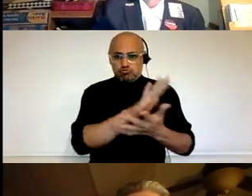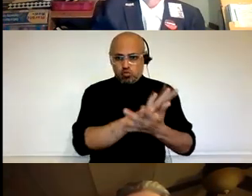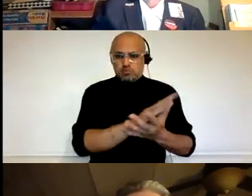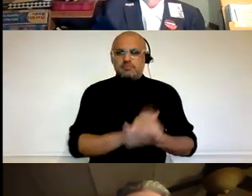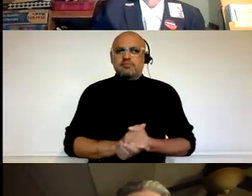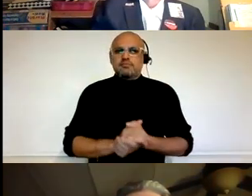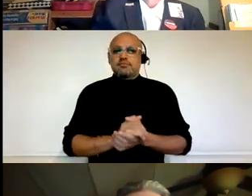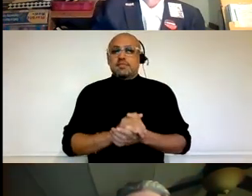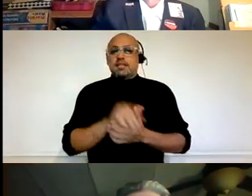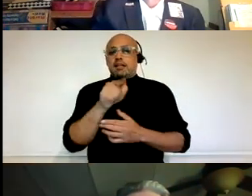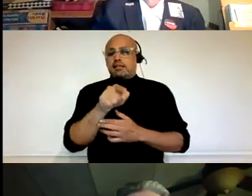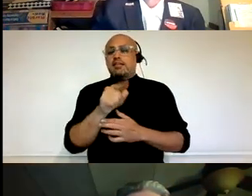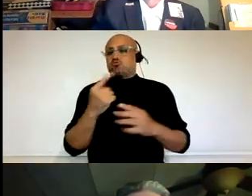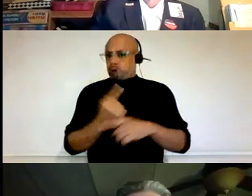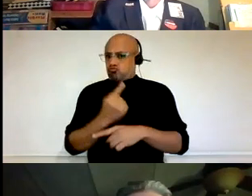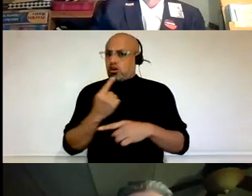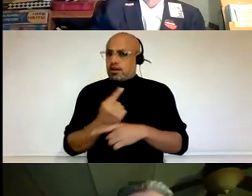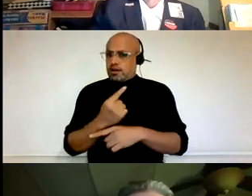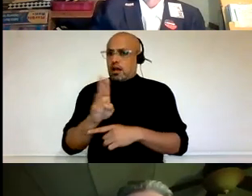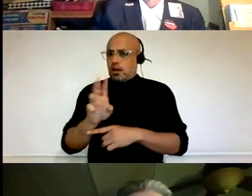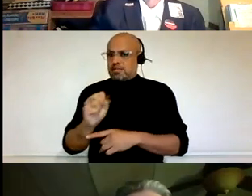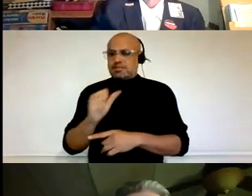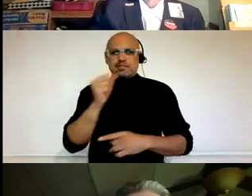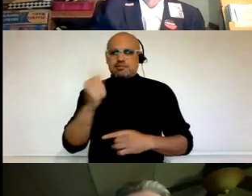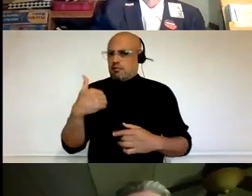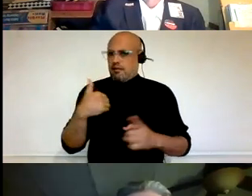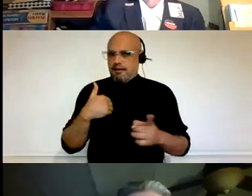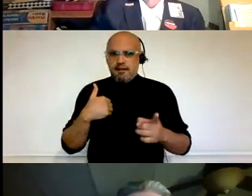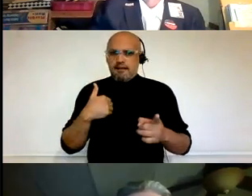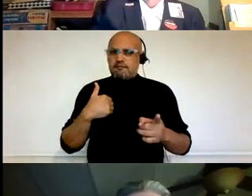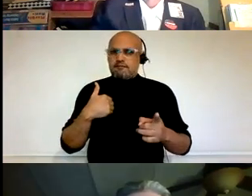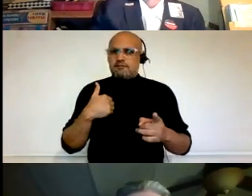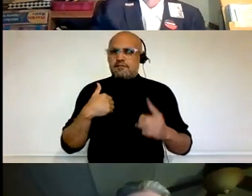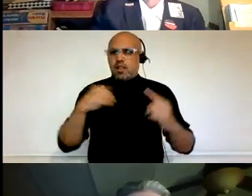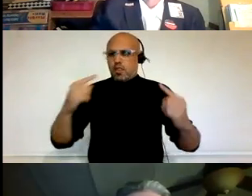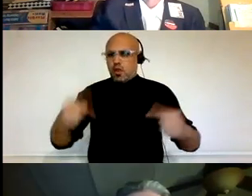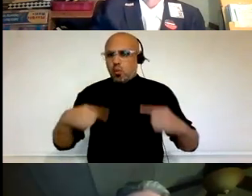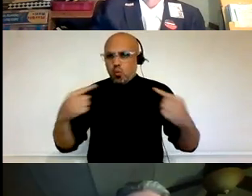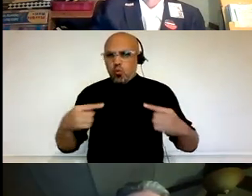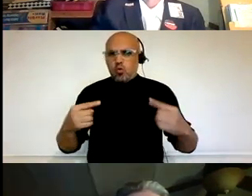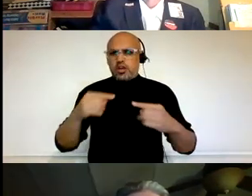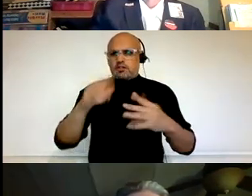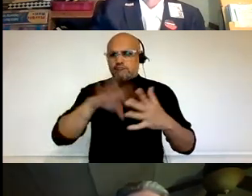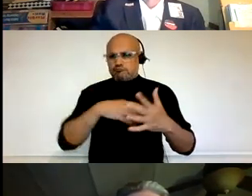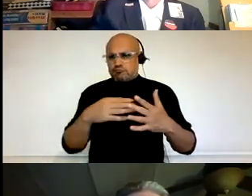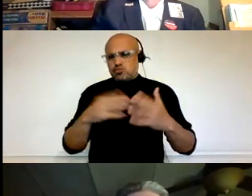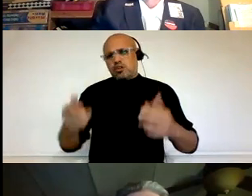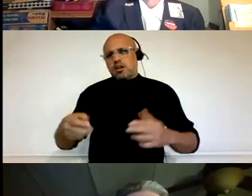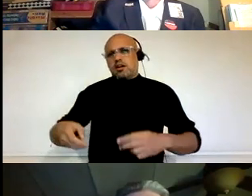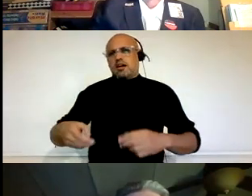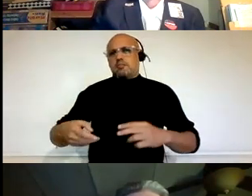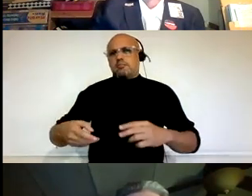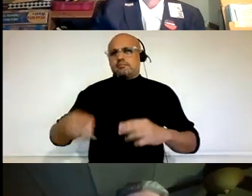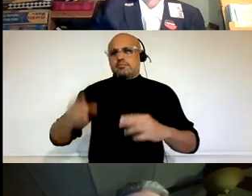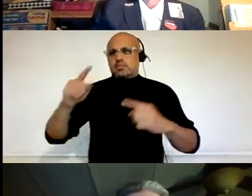This is on a regular bus that does not have the wheelchair components or the lifts. Next slide,